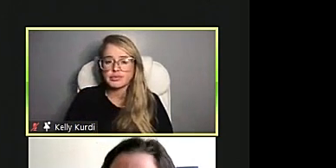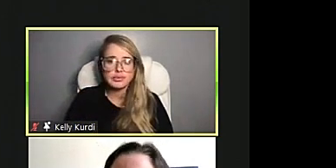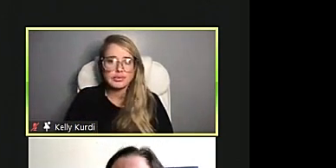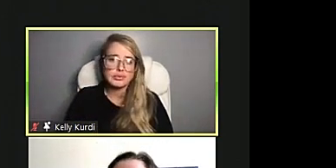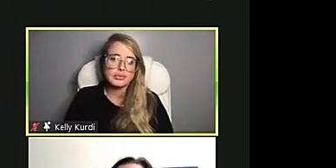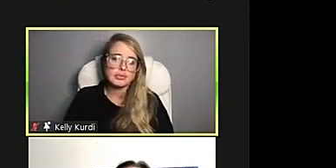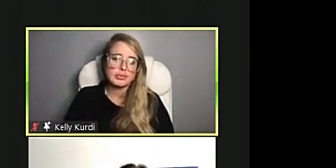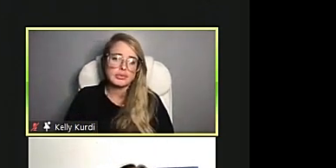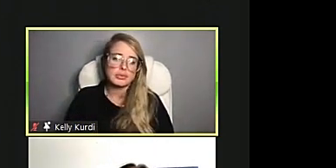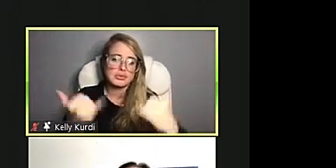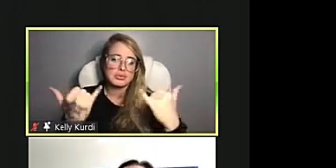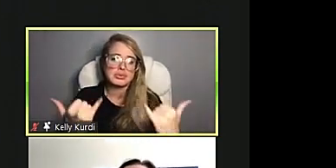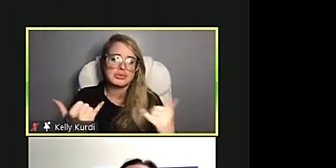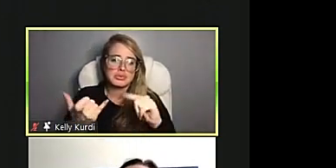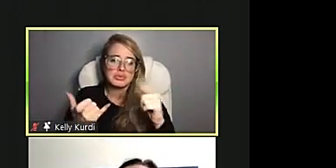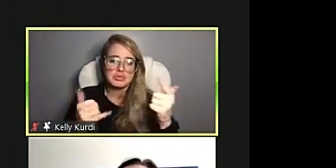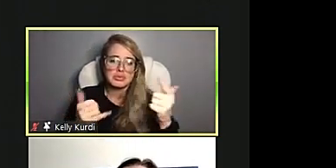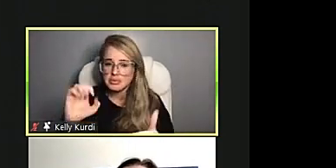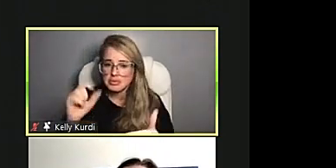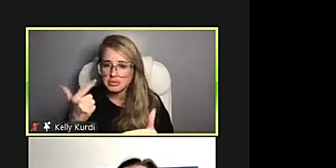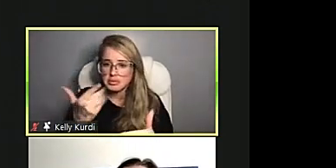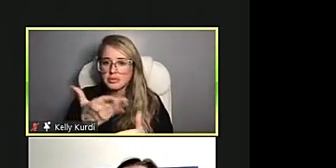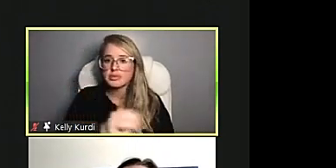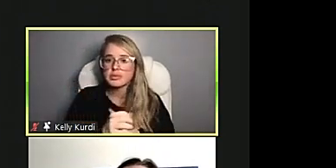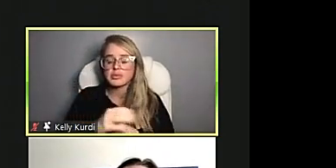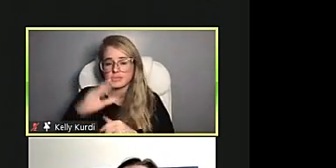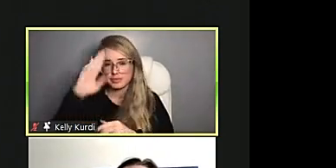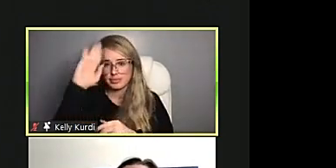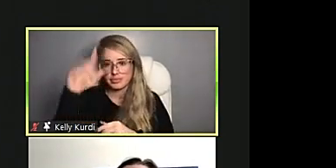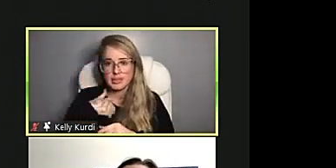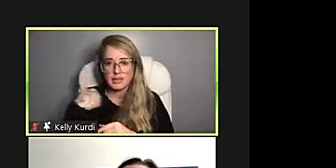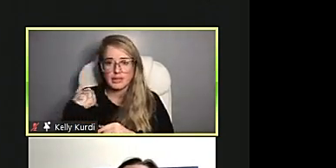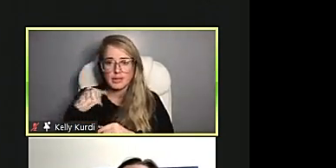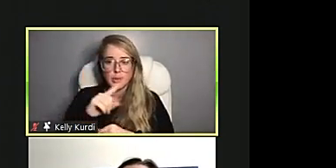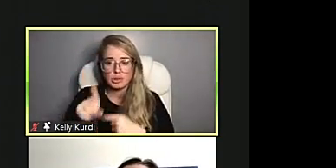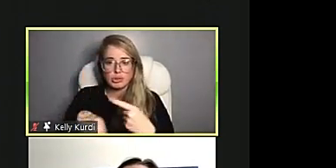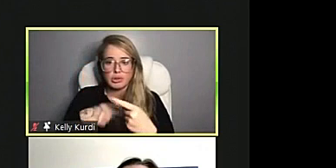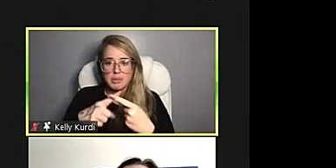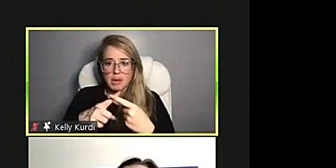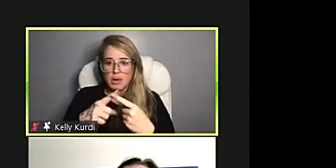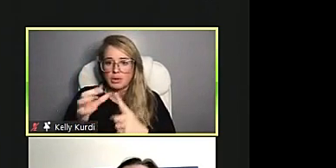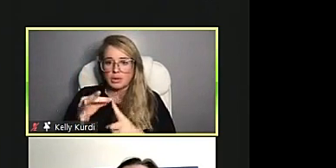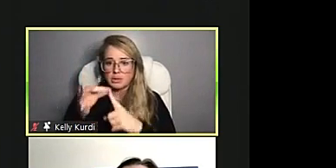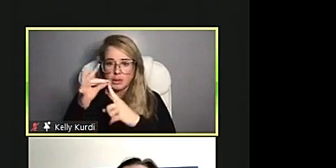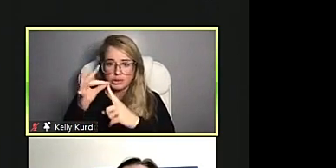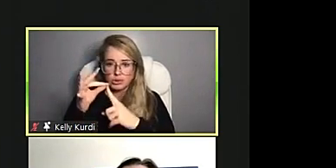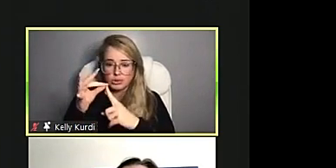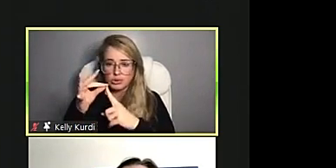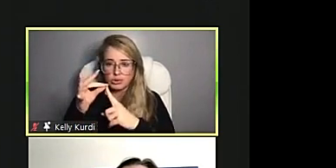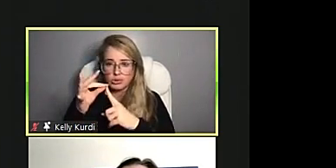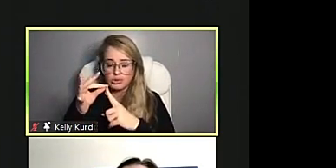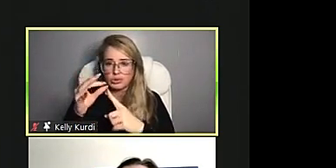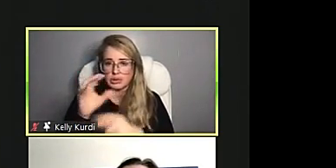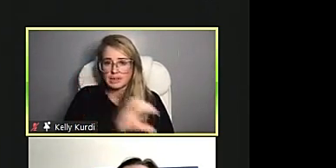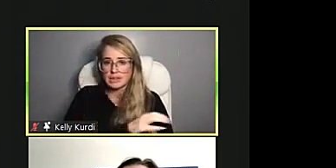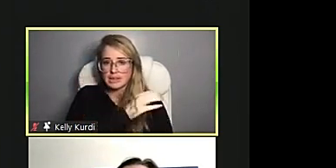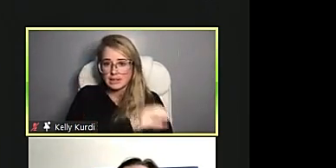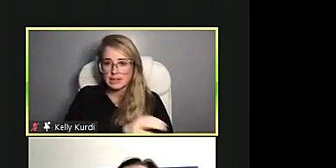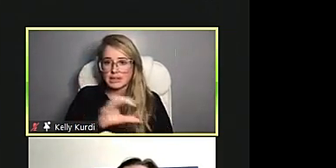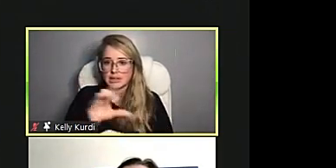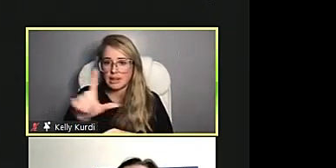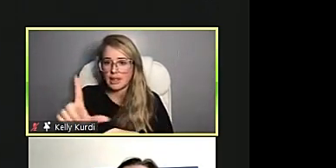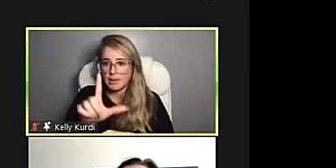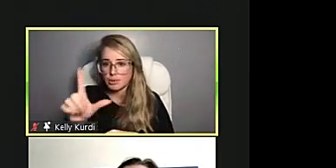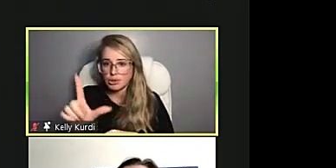Let's go to Meg Wingerter. I have a question about the special clinics at libraries